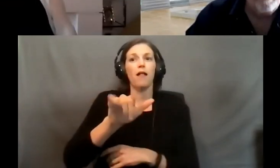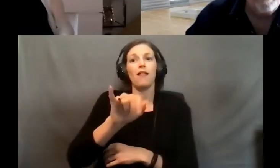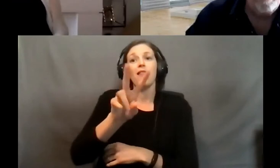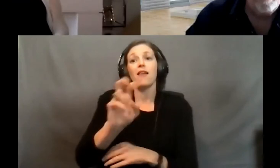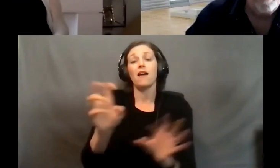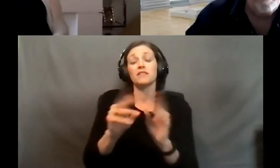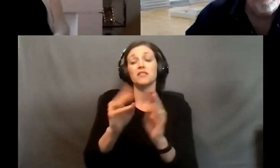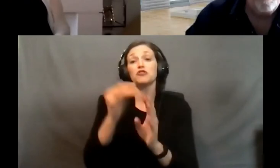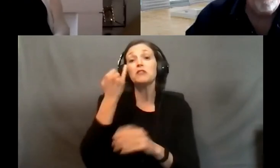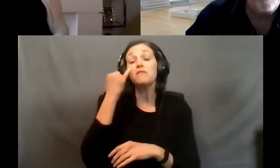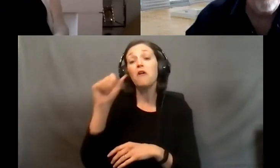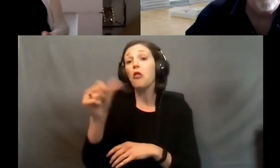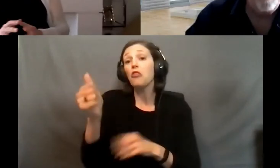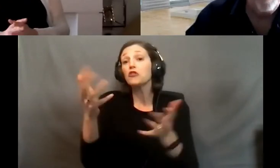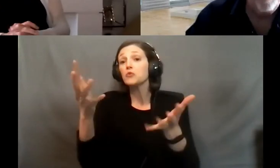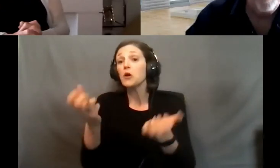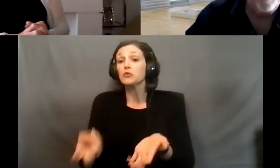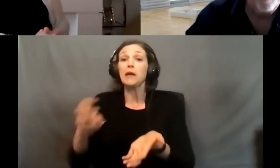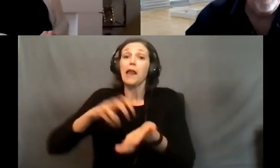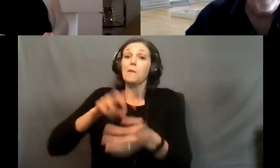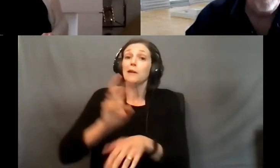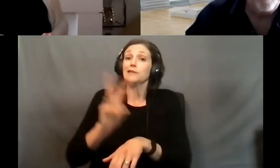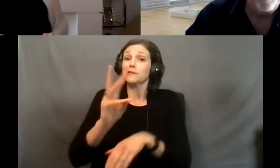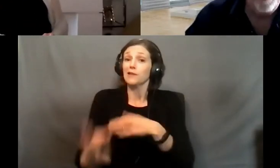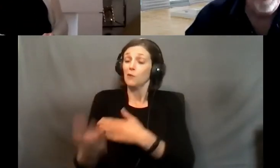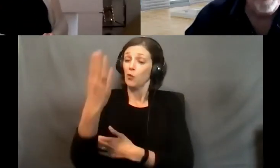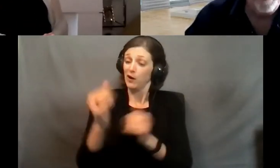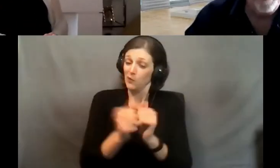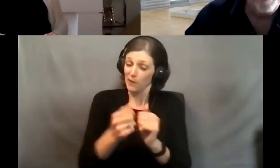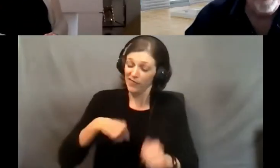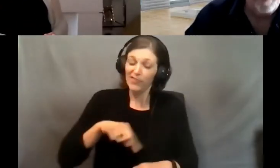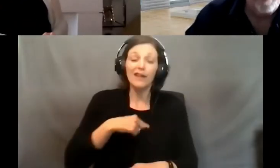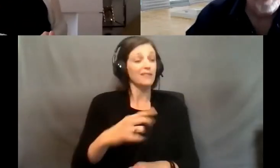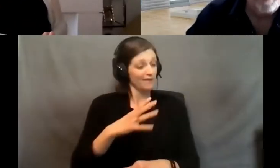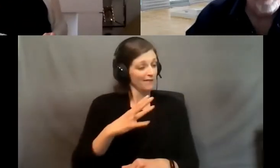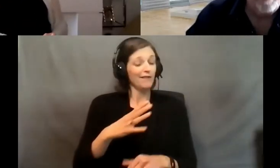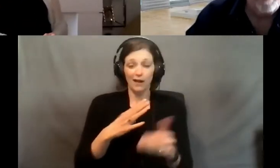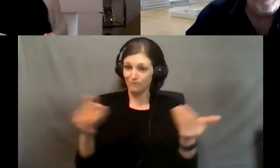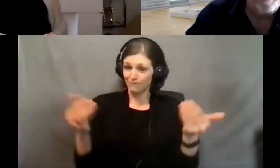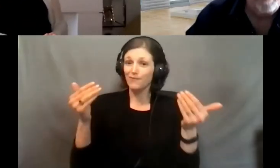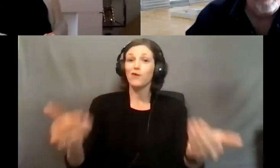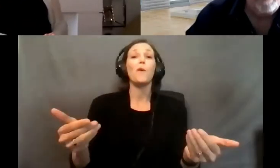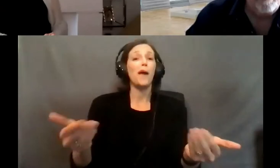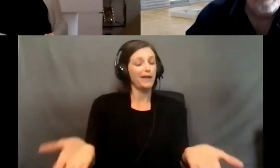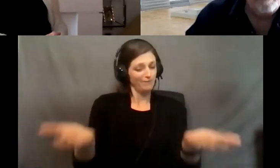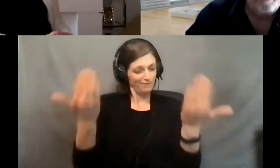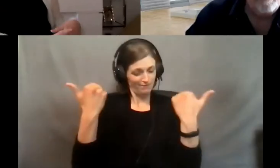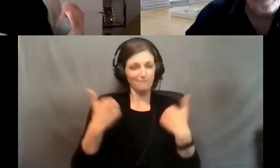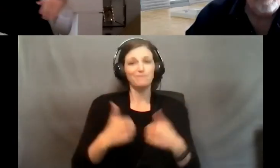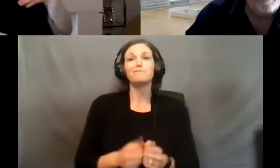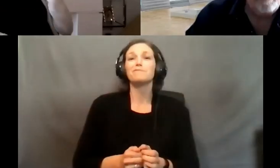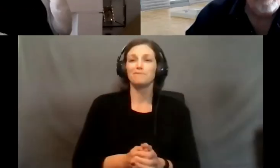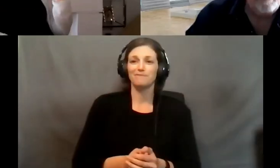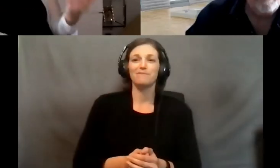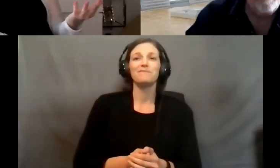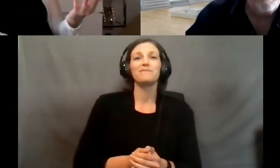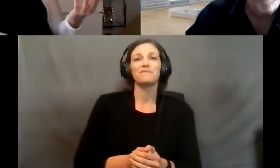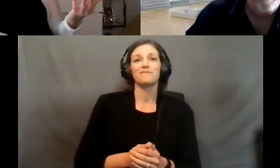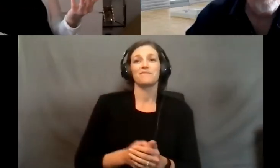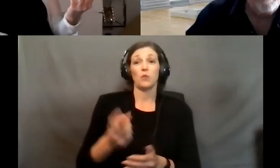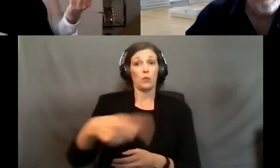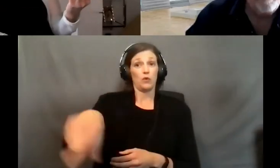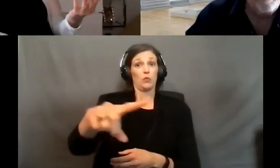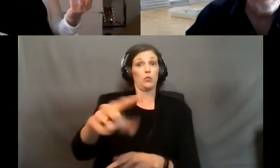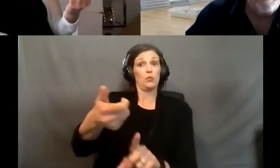get up at 6 in the morning with us, we welcome you to that event. When you are presenting,